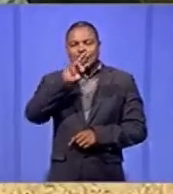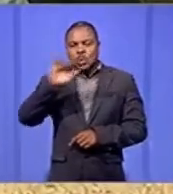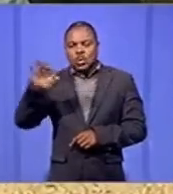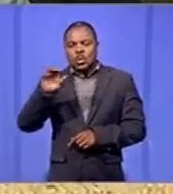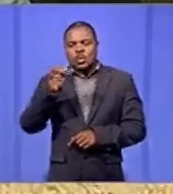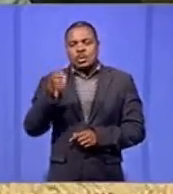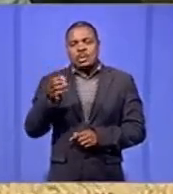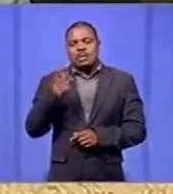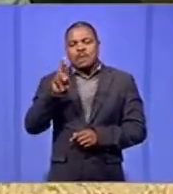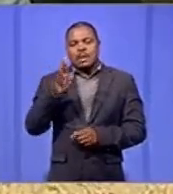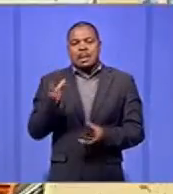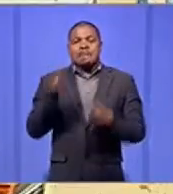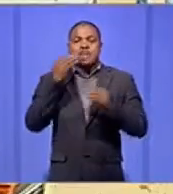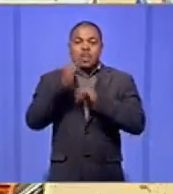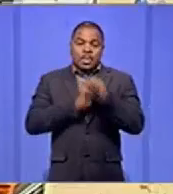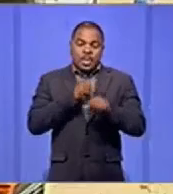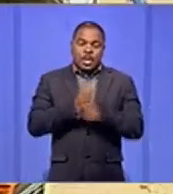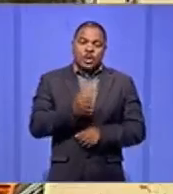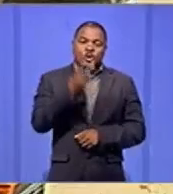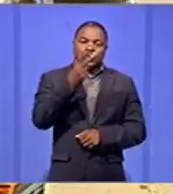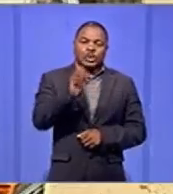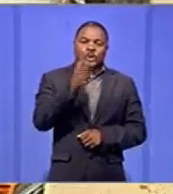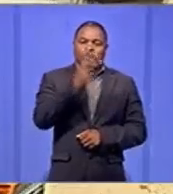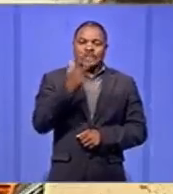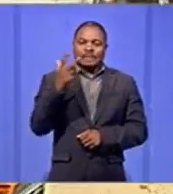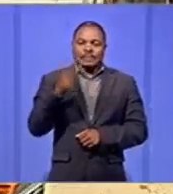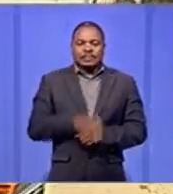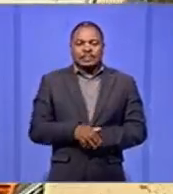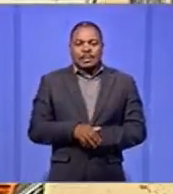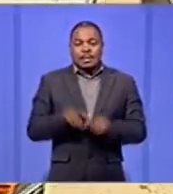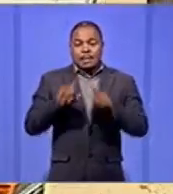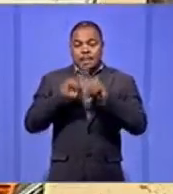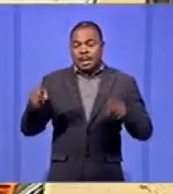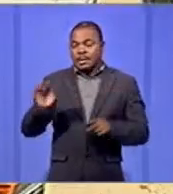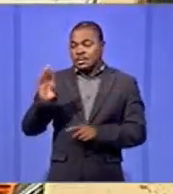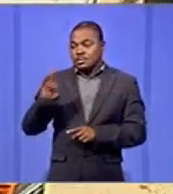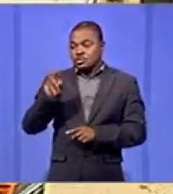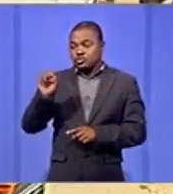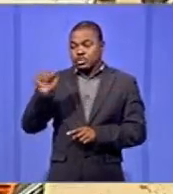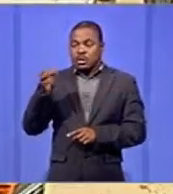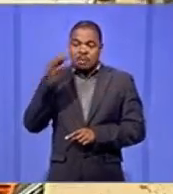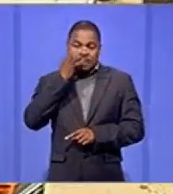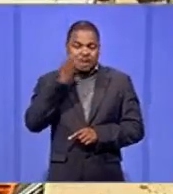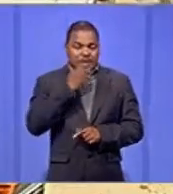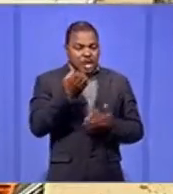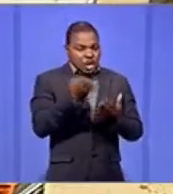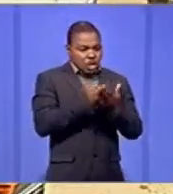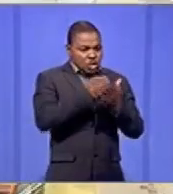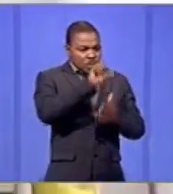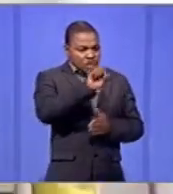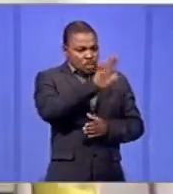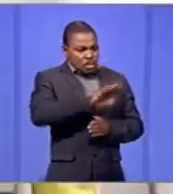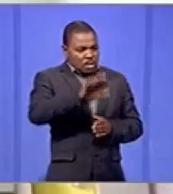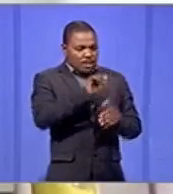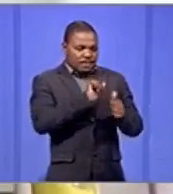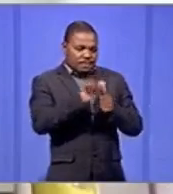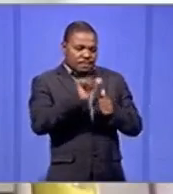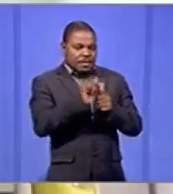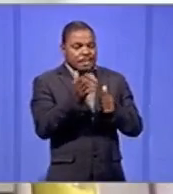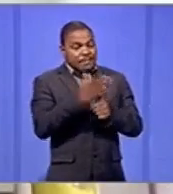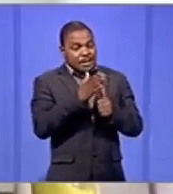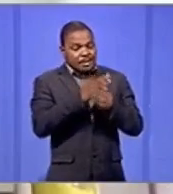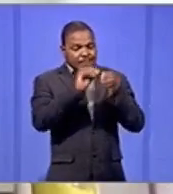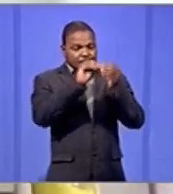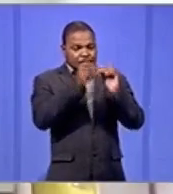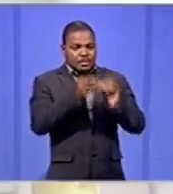ka 2028. Empa busa e re pele ho lokela ho lokiswe maemo a moruo a renang naheng. We need to create